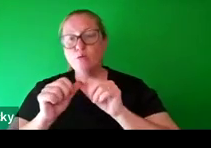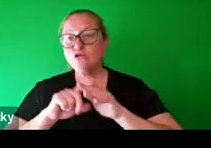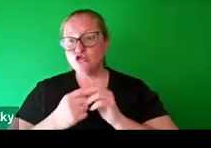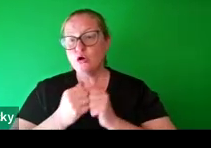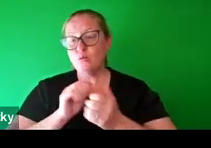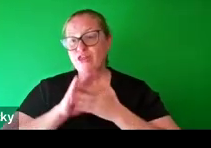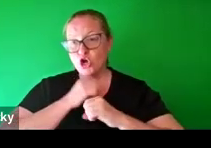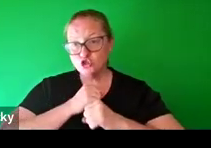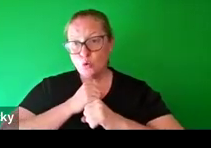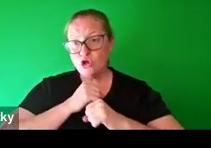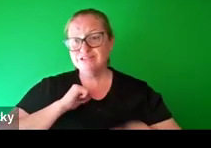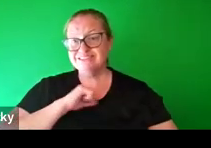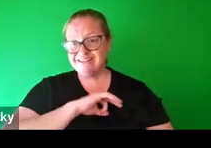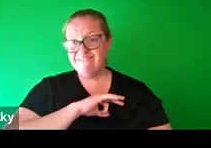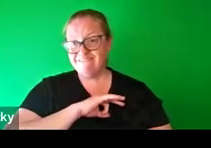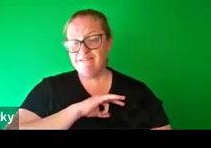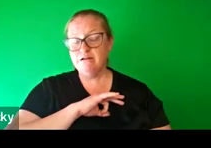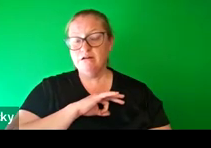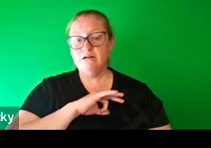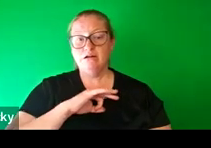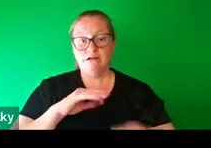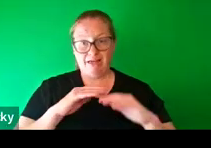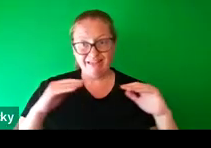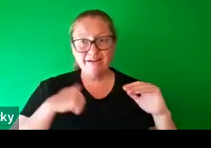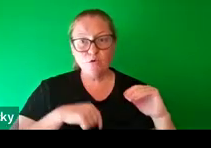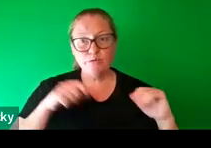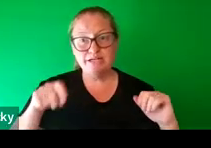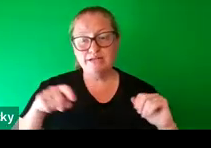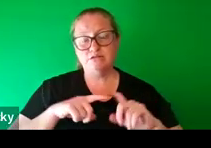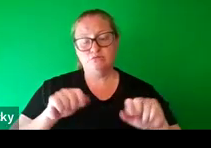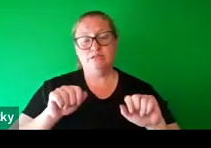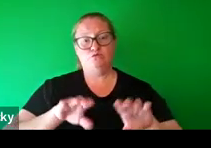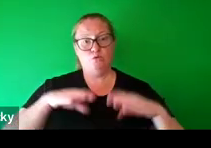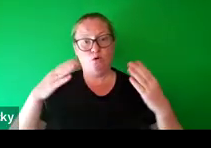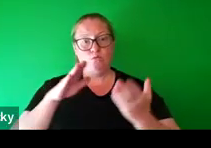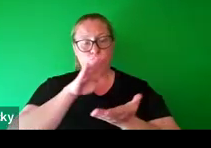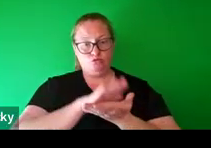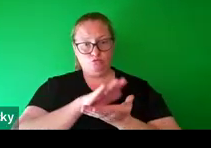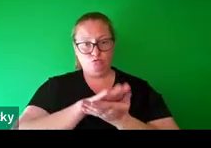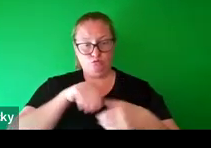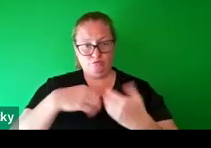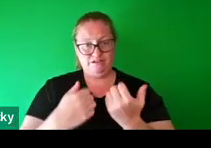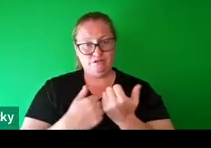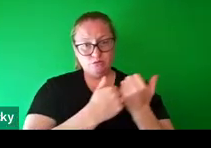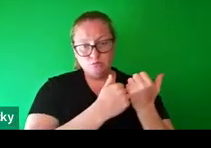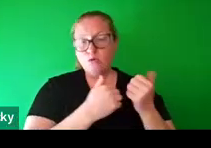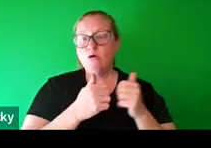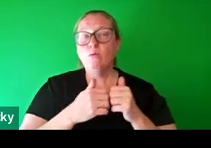custodial staff at the level we needed to open schools and provide the support and not needing